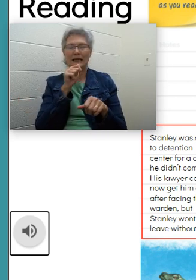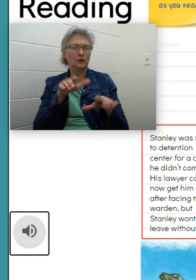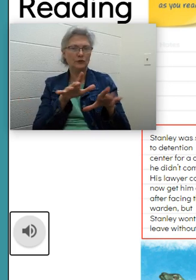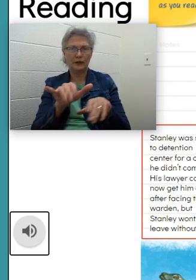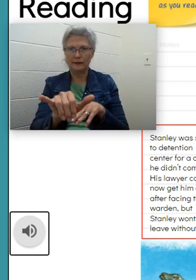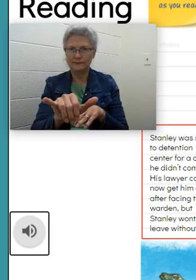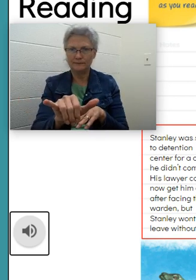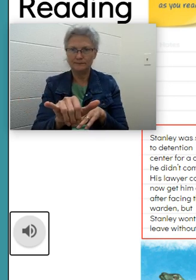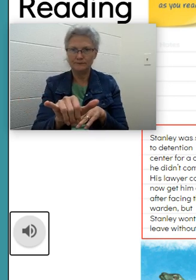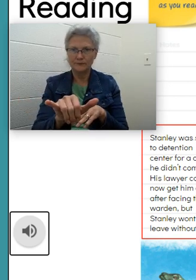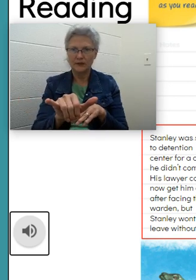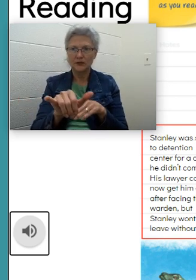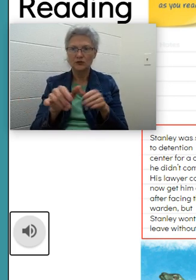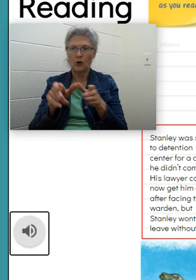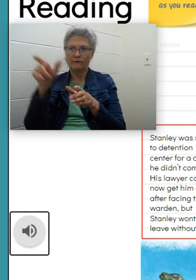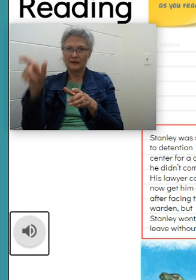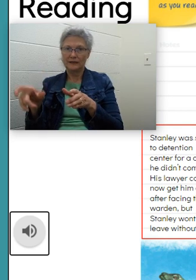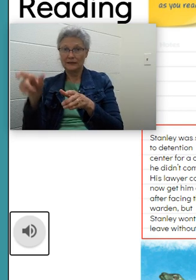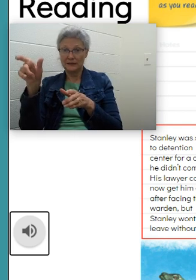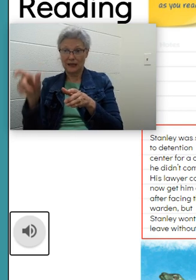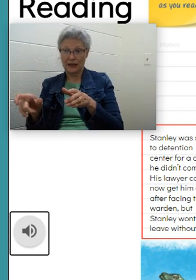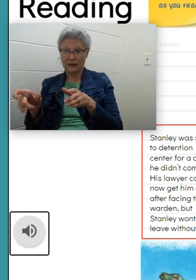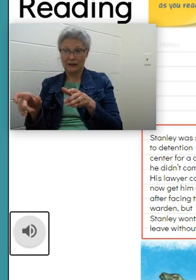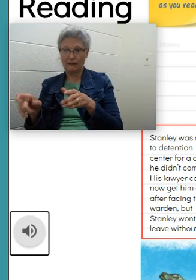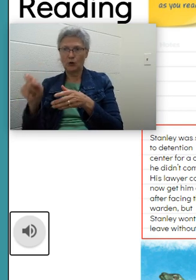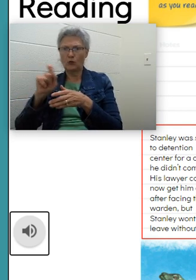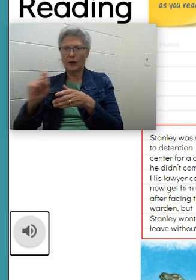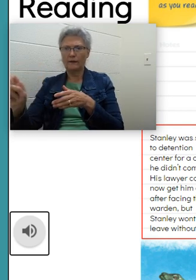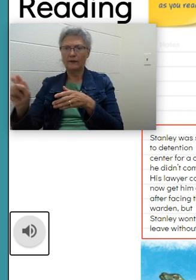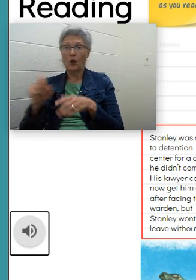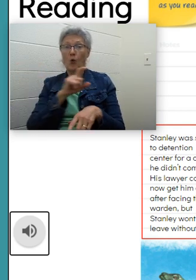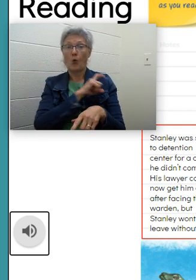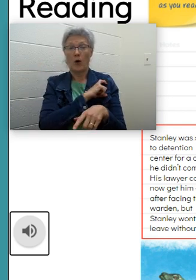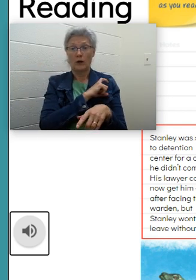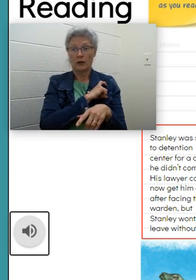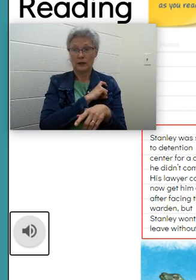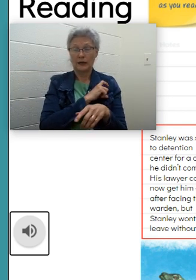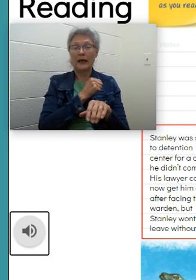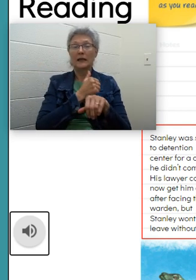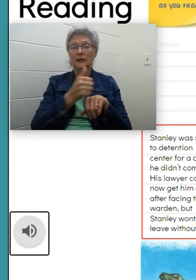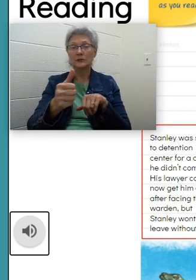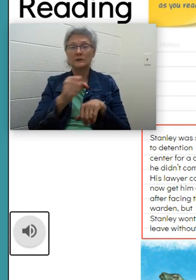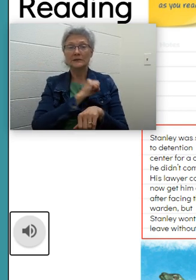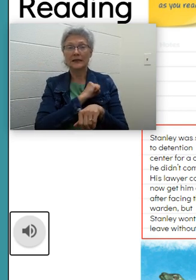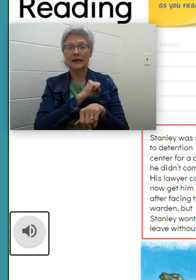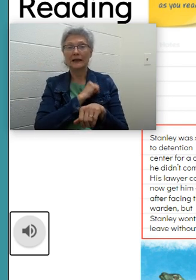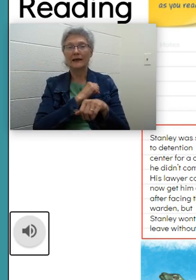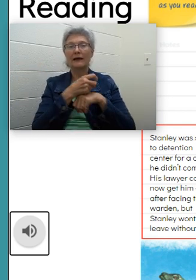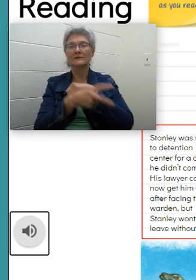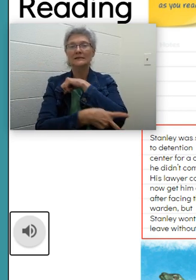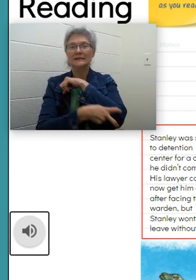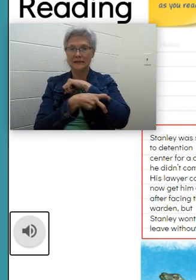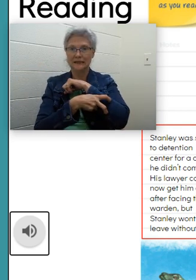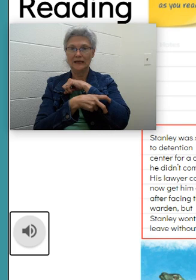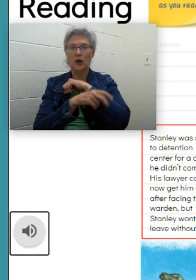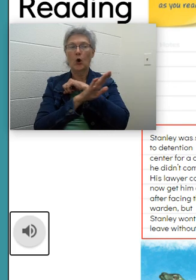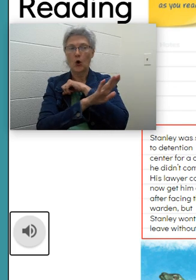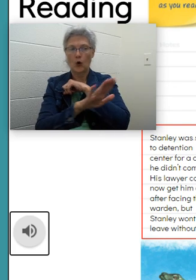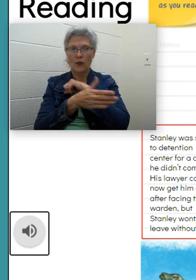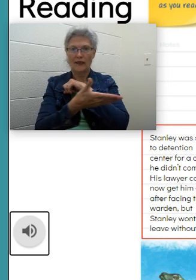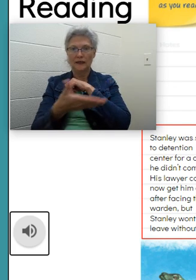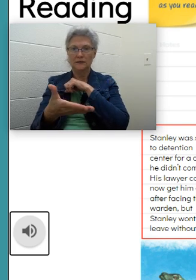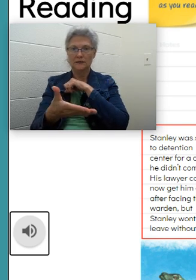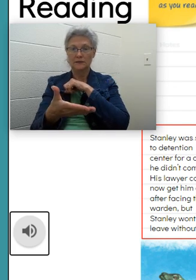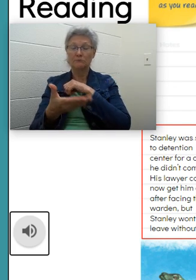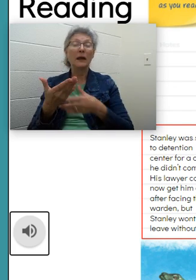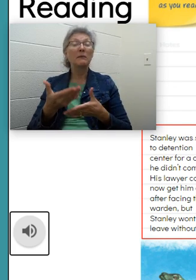committed. So off to the side, I wanted to write down in my own words that the warden accuses Stanley of stealing her belongings.